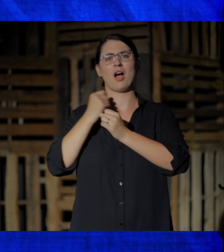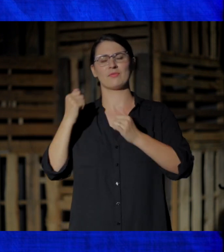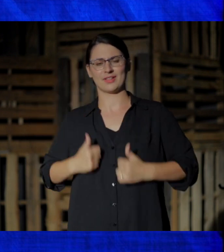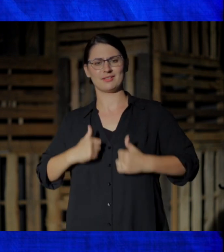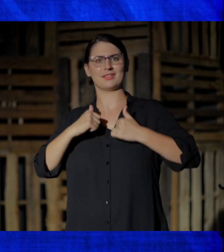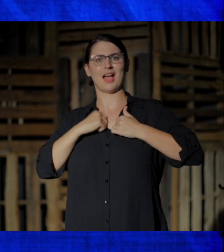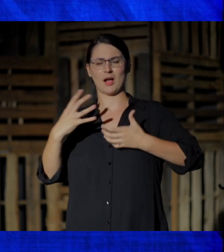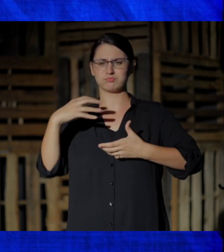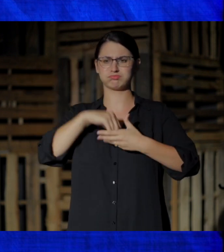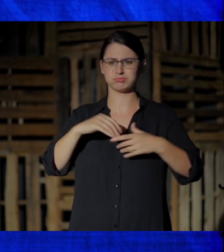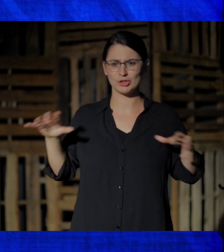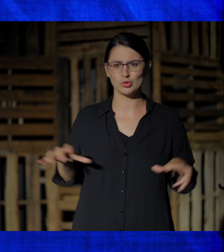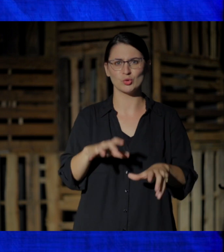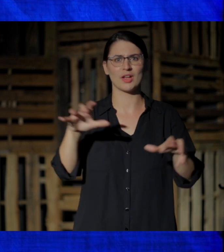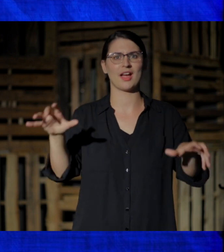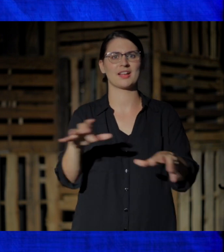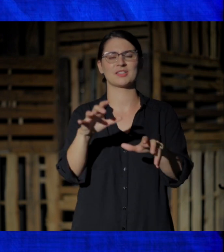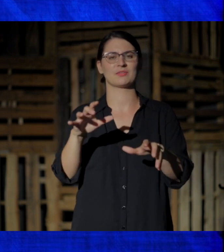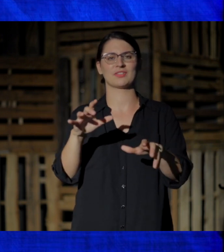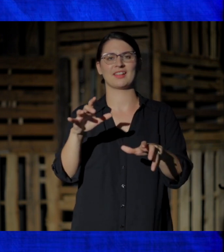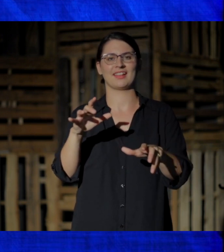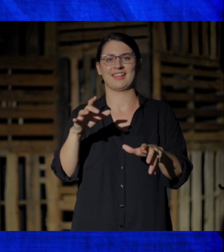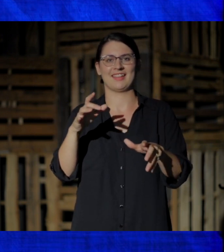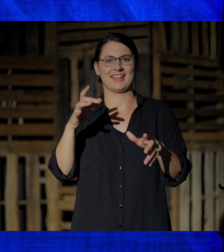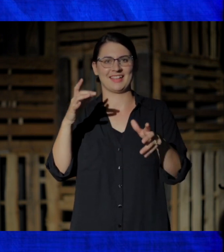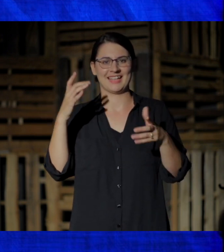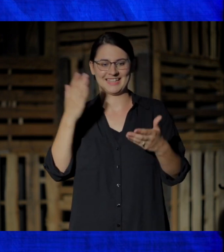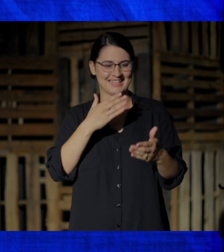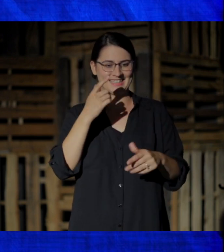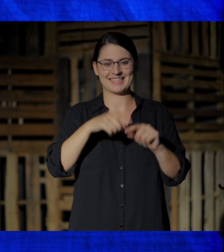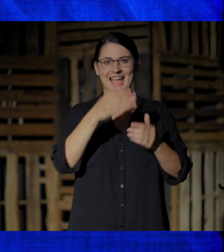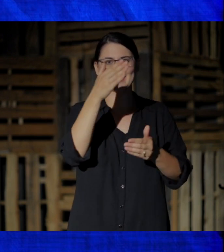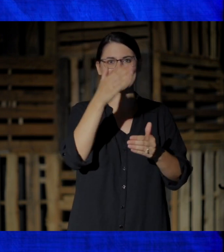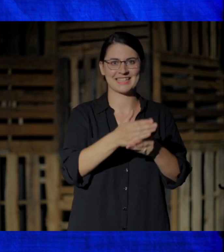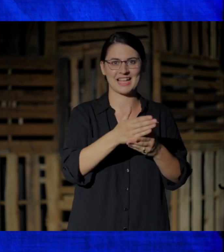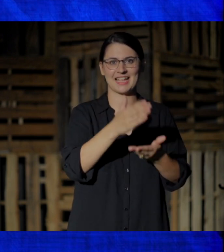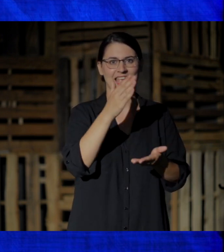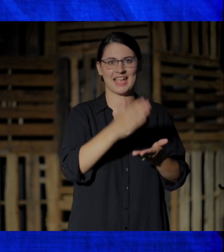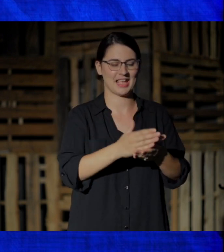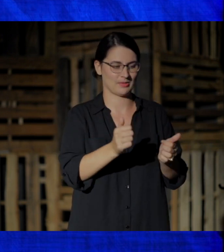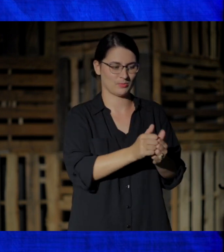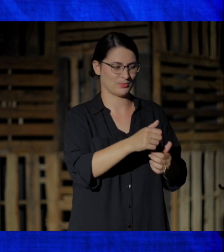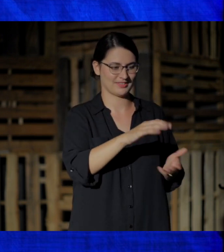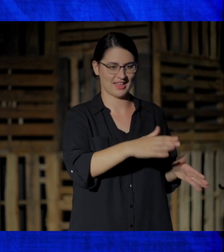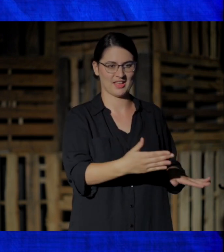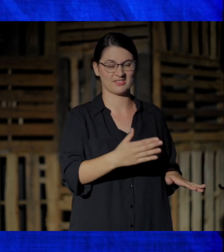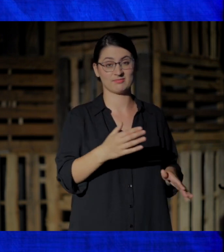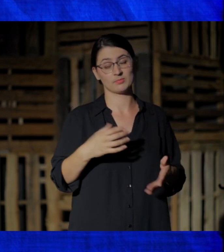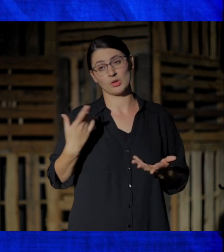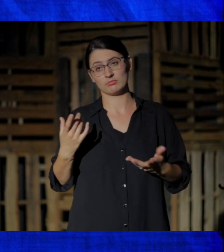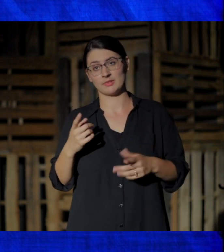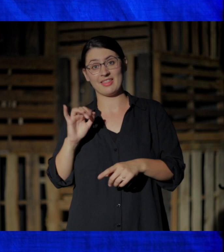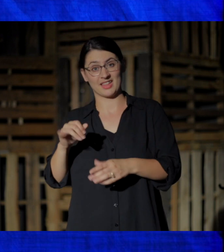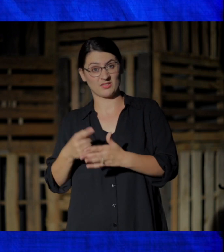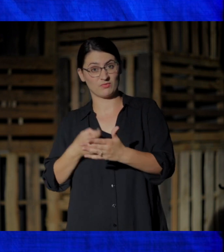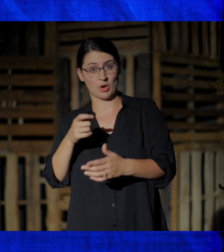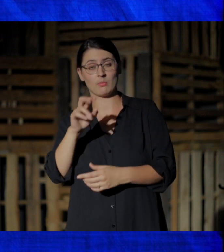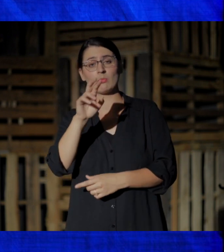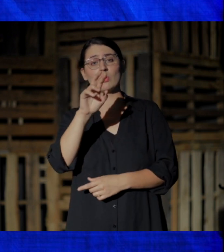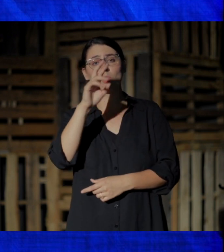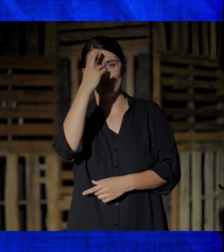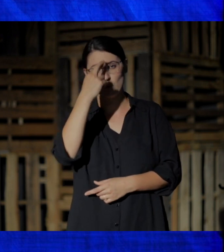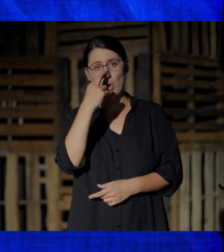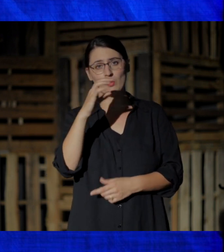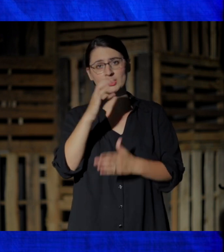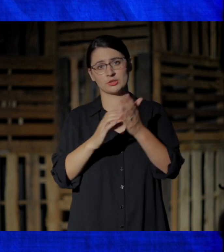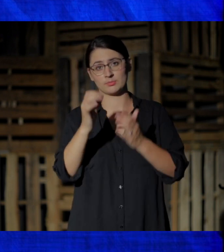doing something cannot even be ended in our death, according to Romans chapter 8. So the first thing that Paul has to say here, the